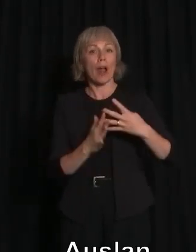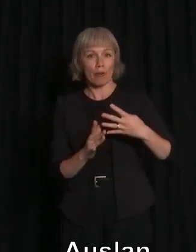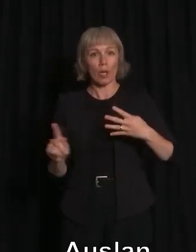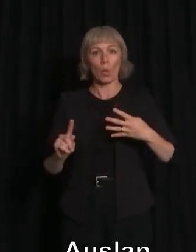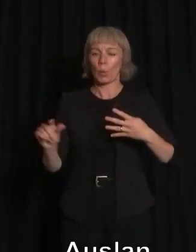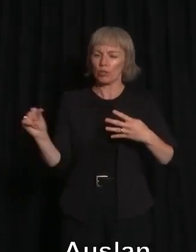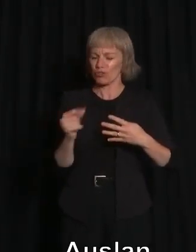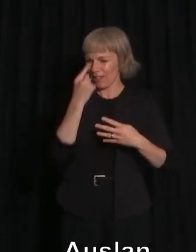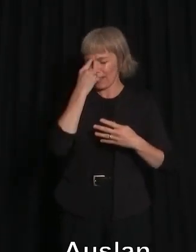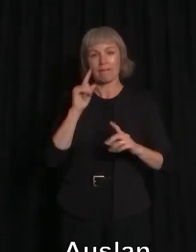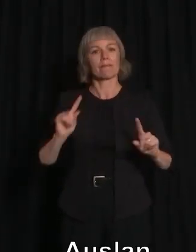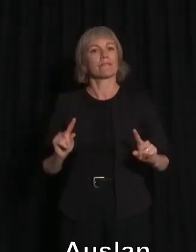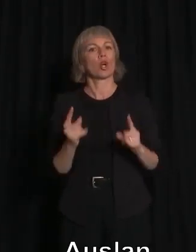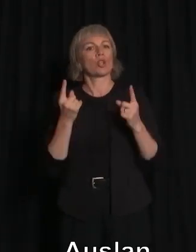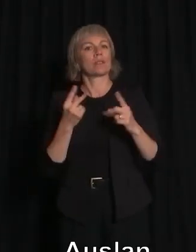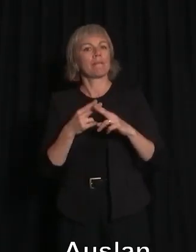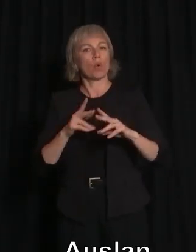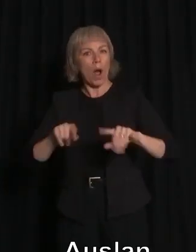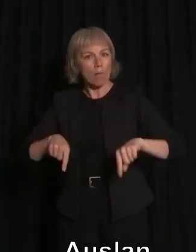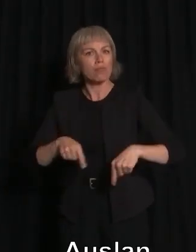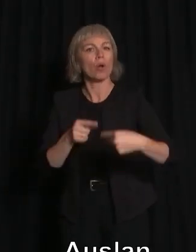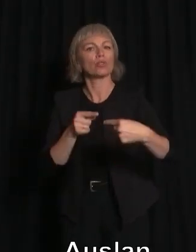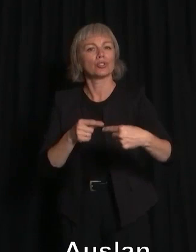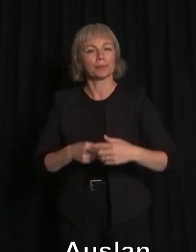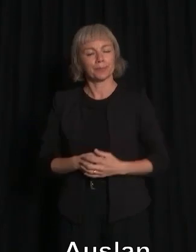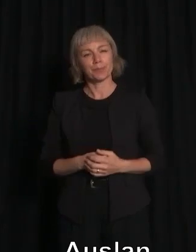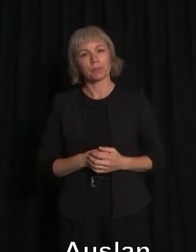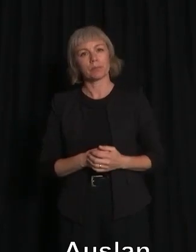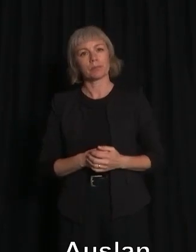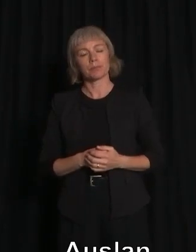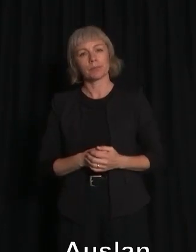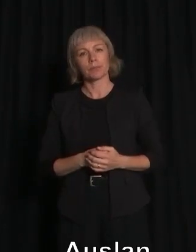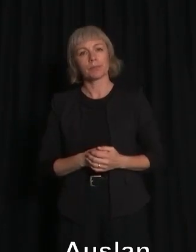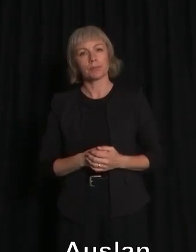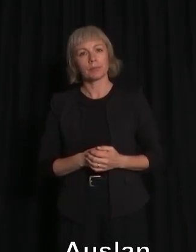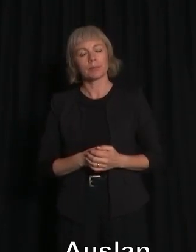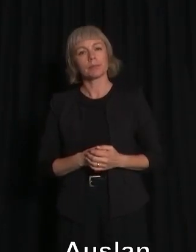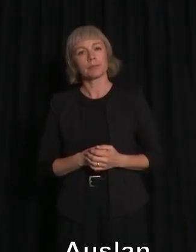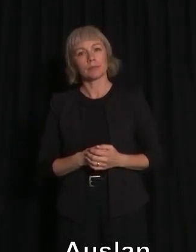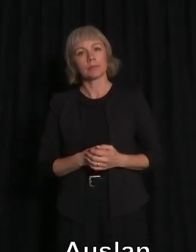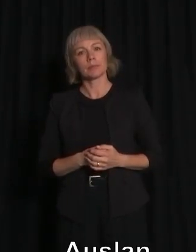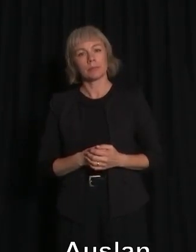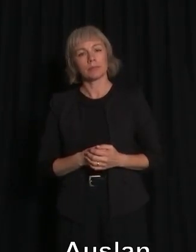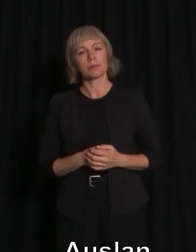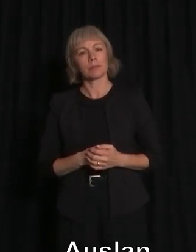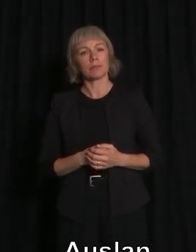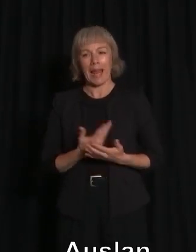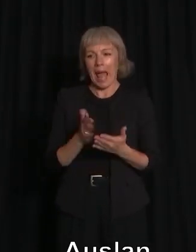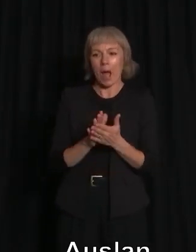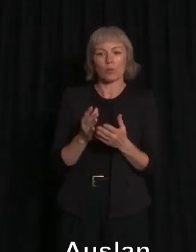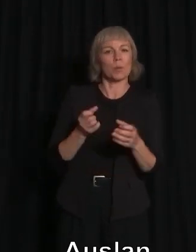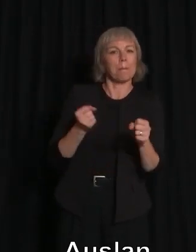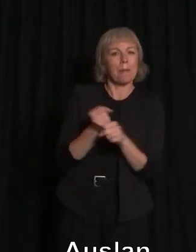be in the approaches and the nature of fighting that oppression and the execution of those strategies.